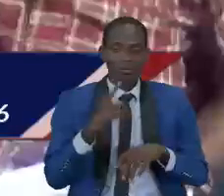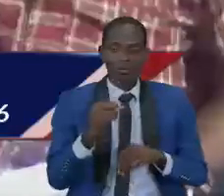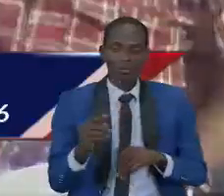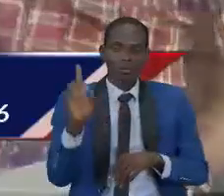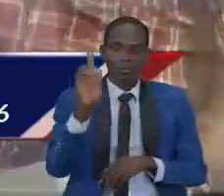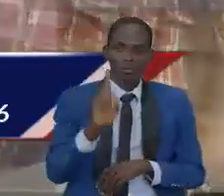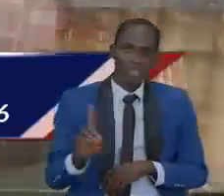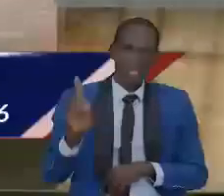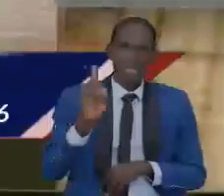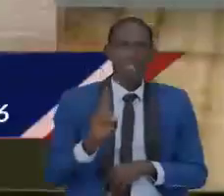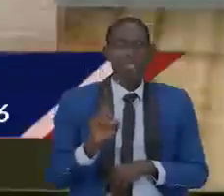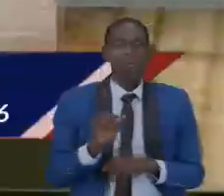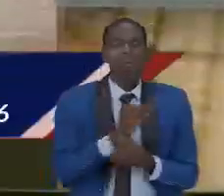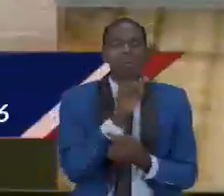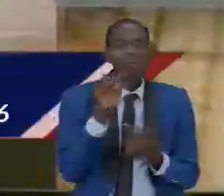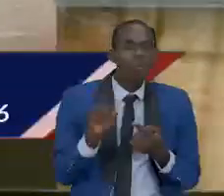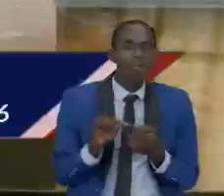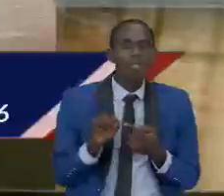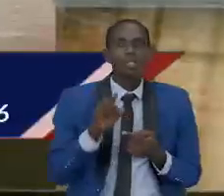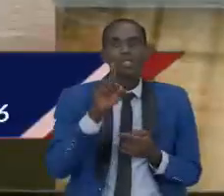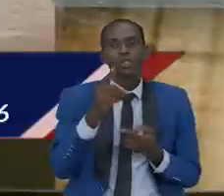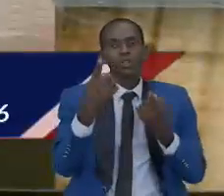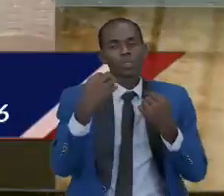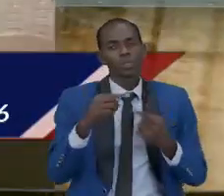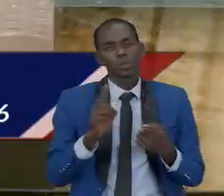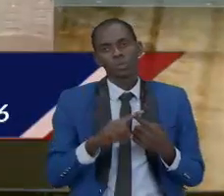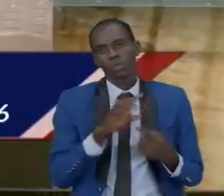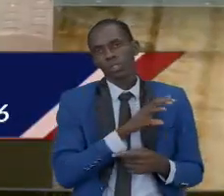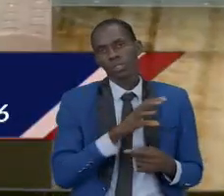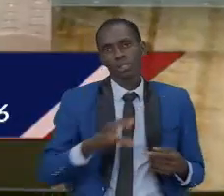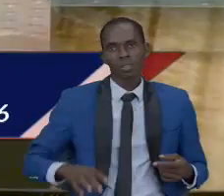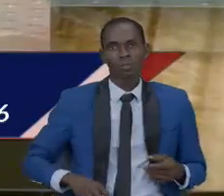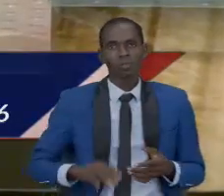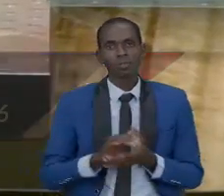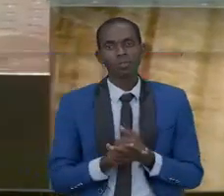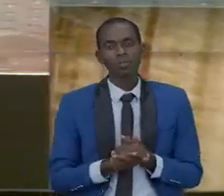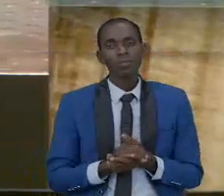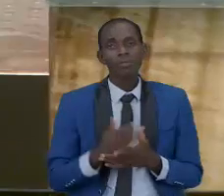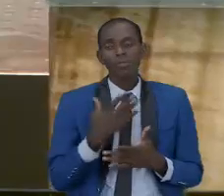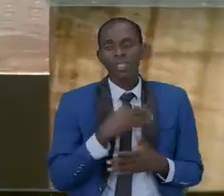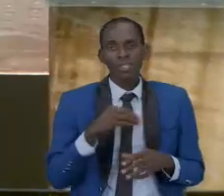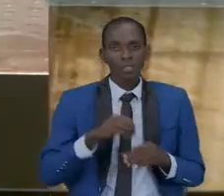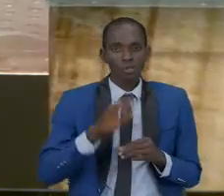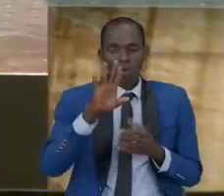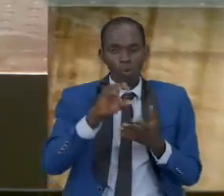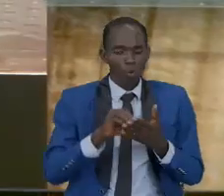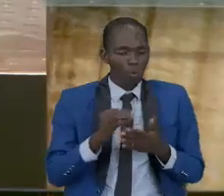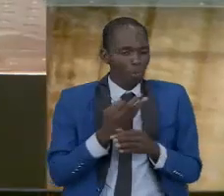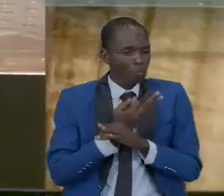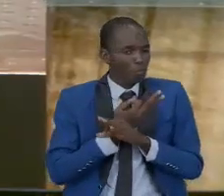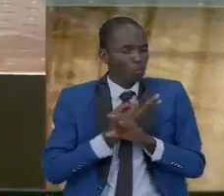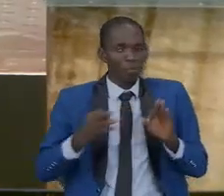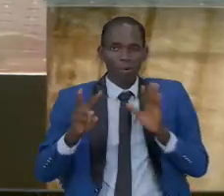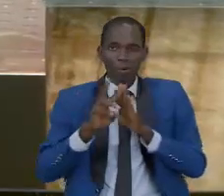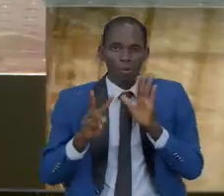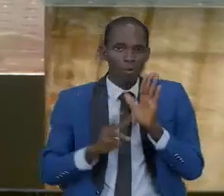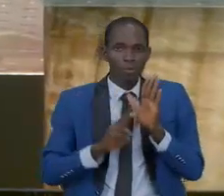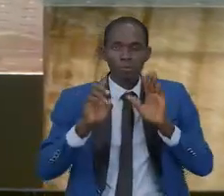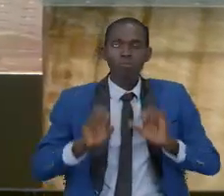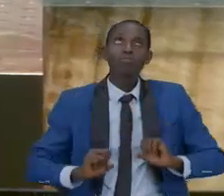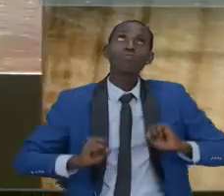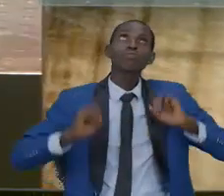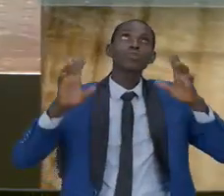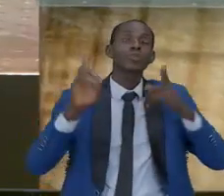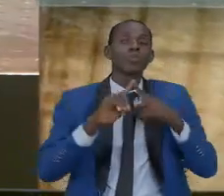Dage when you came to Christ and in your free volition Your Surrender to Christ